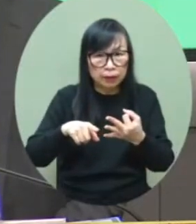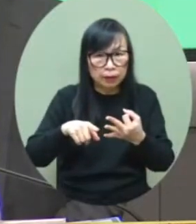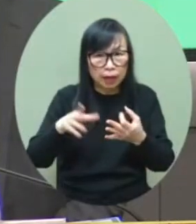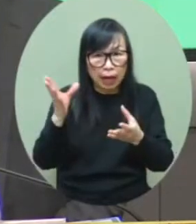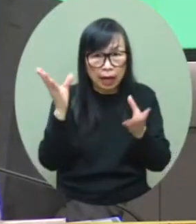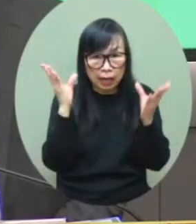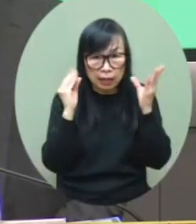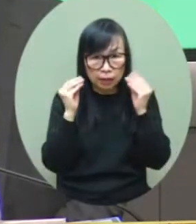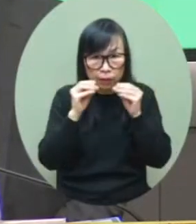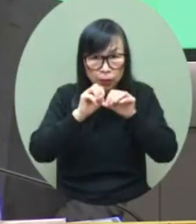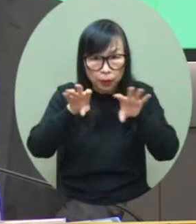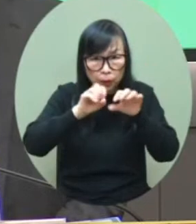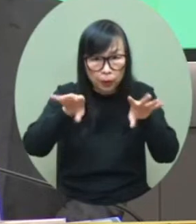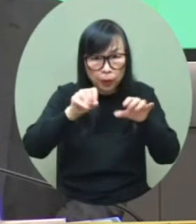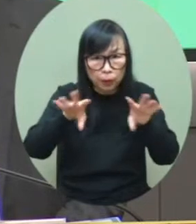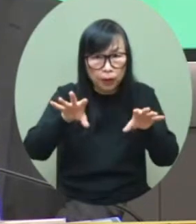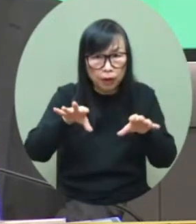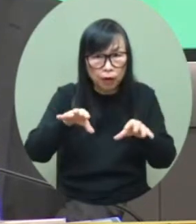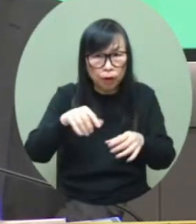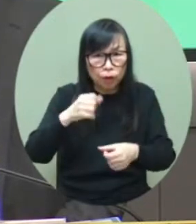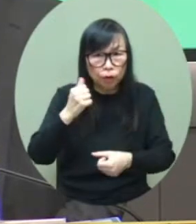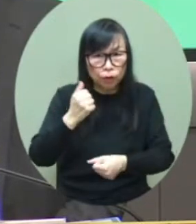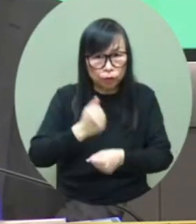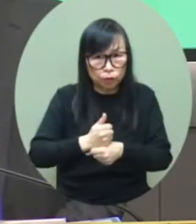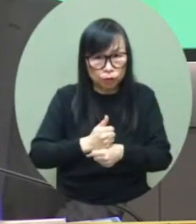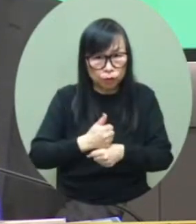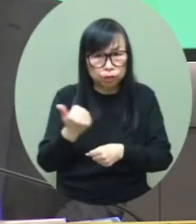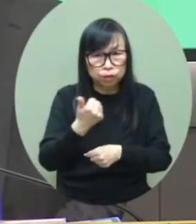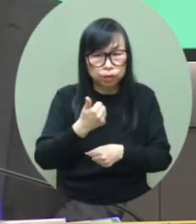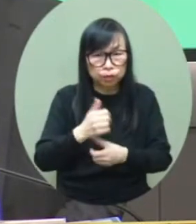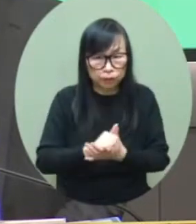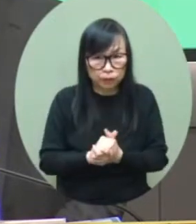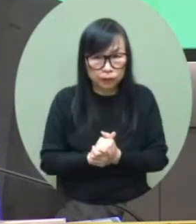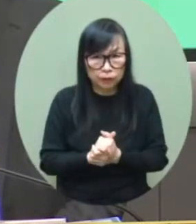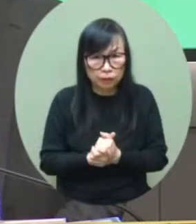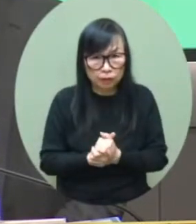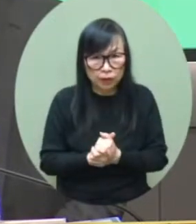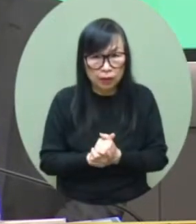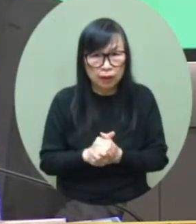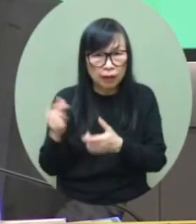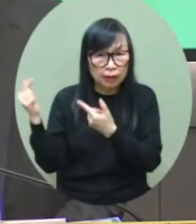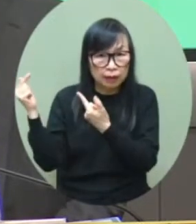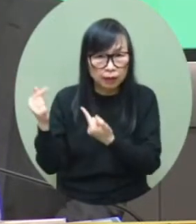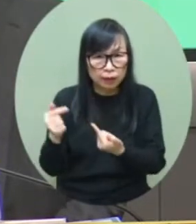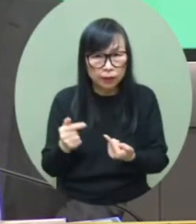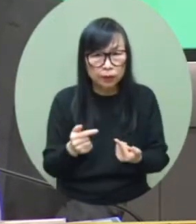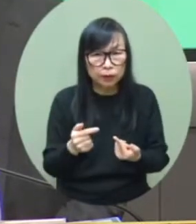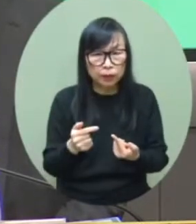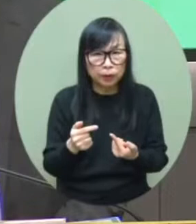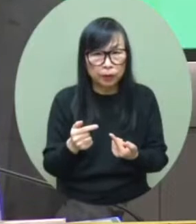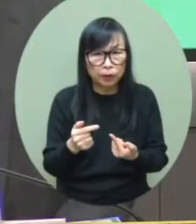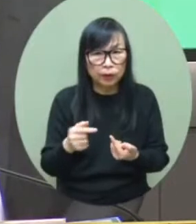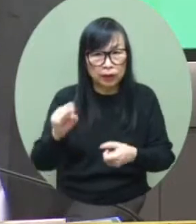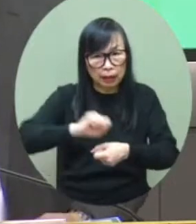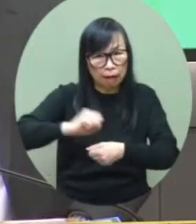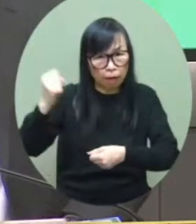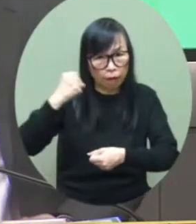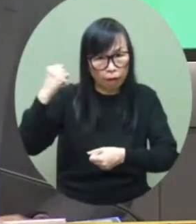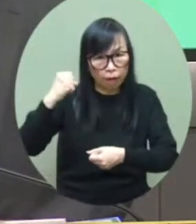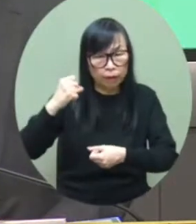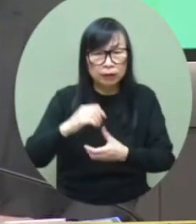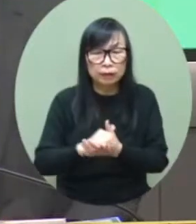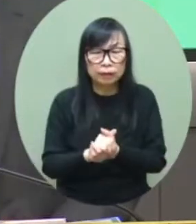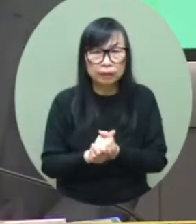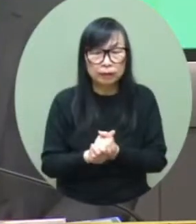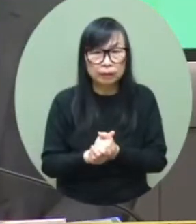safety coefficient. And thirdly, we've done sufficiently in terms of information